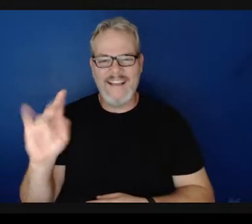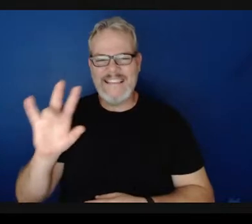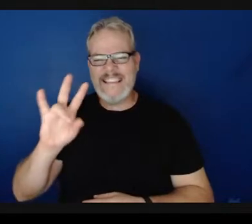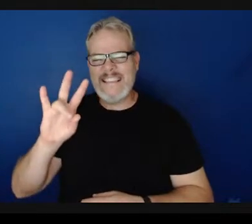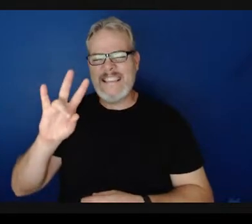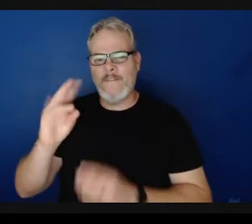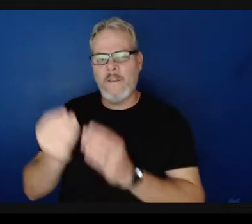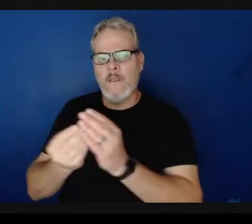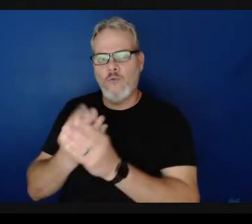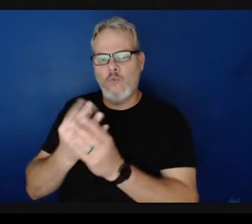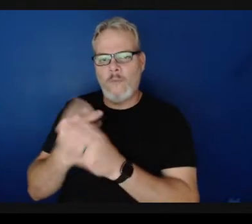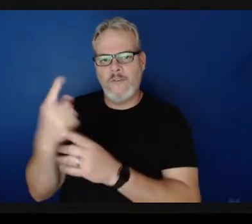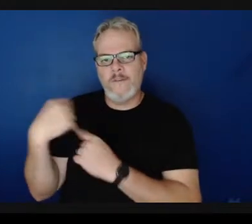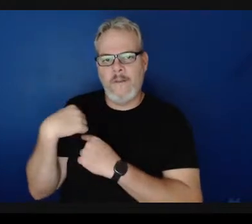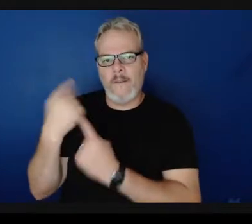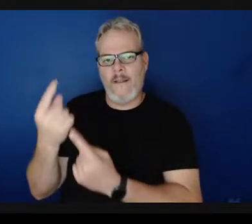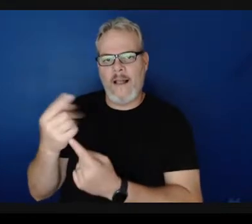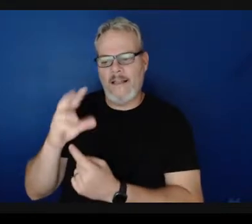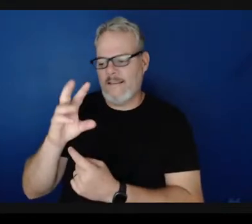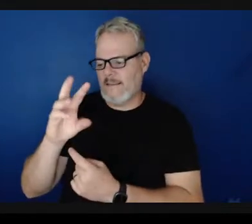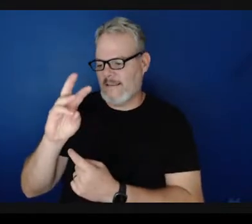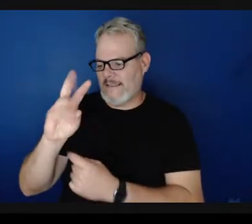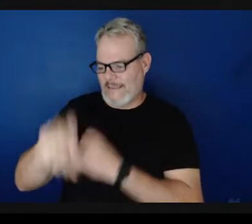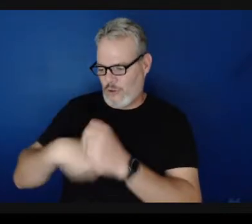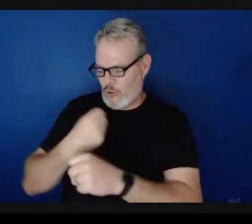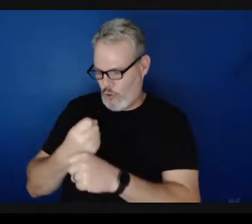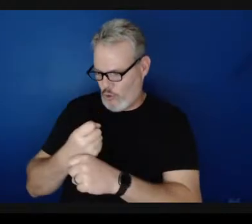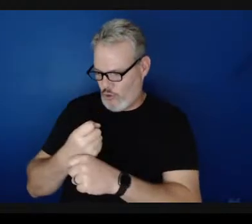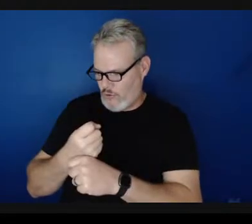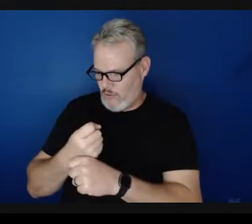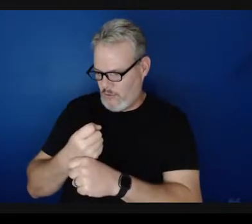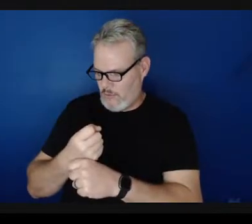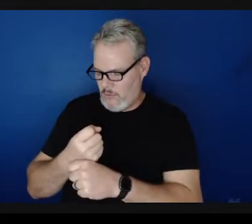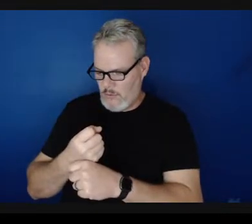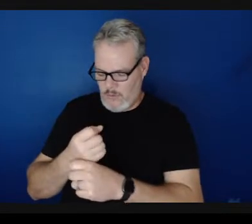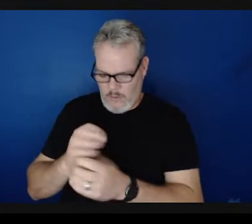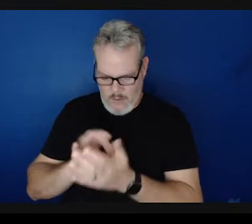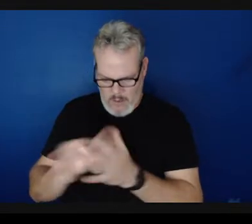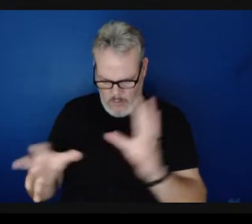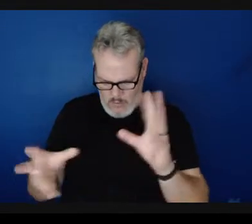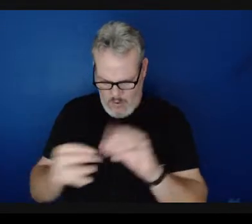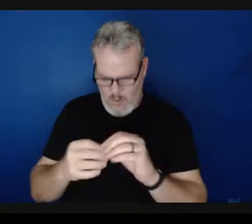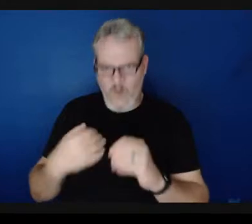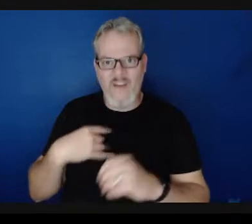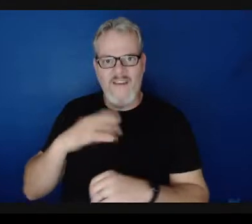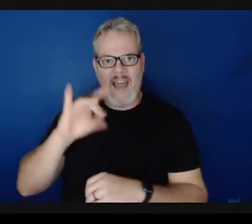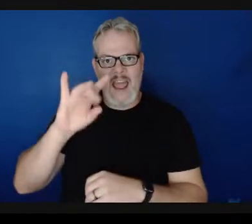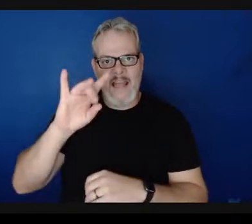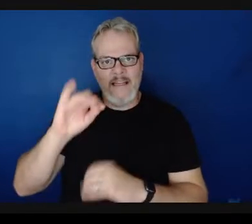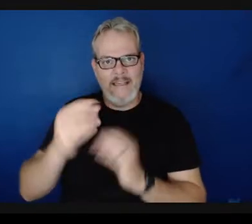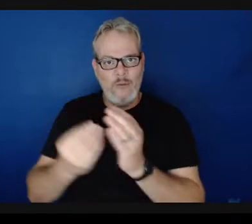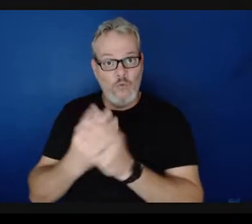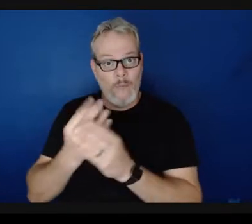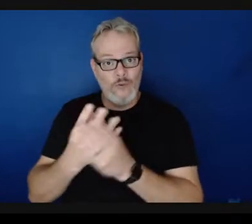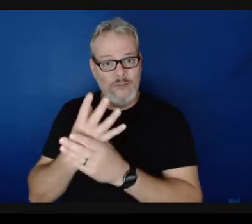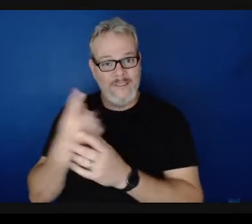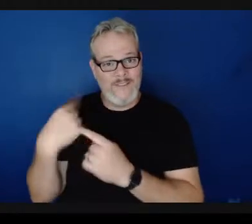count Mauna Loa 2, that's 8 eruptions on the island here in the last 6 years. So, busy.